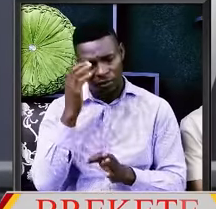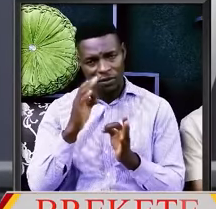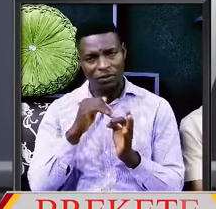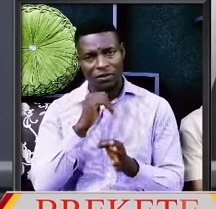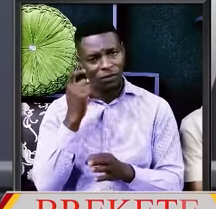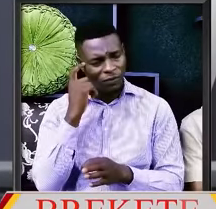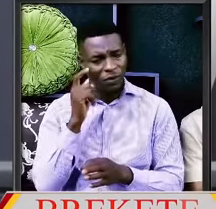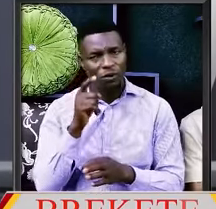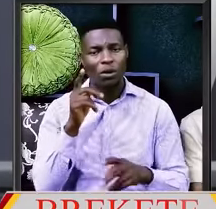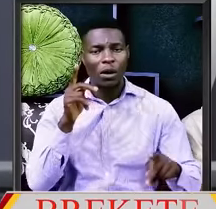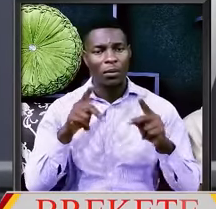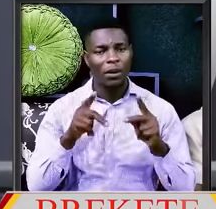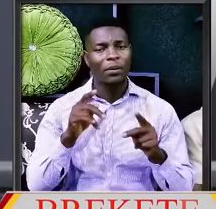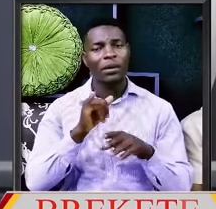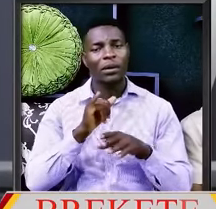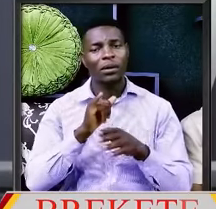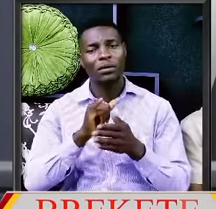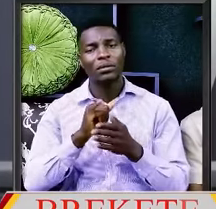People that don't have